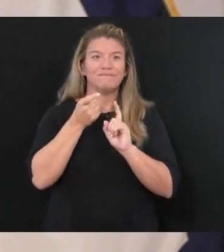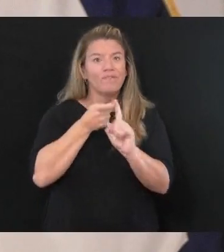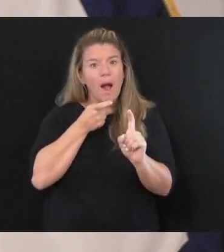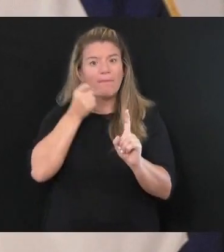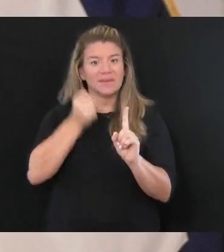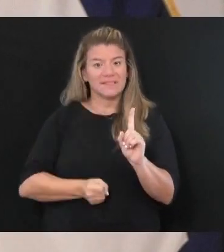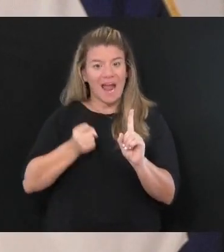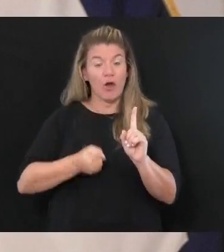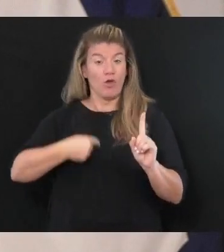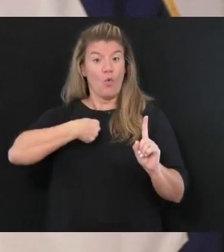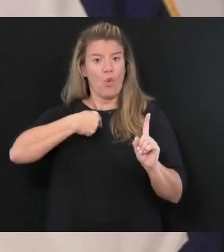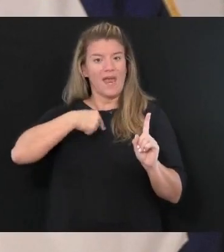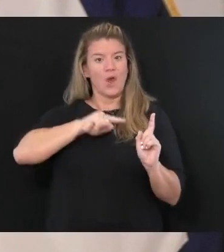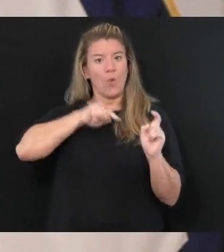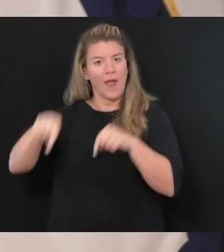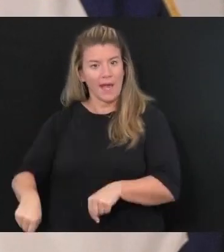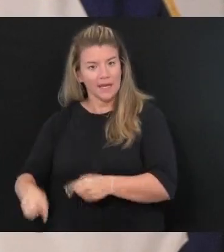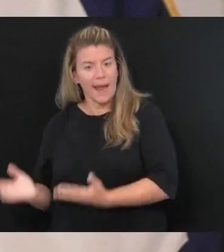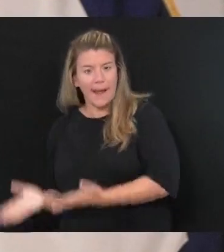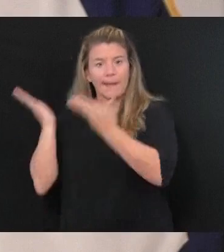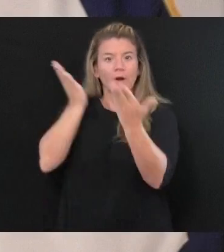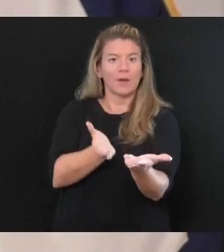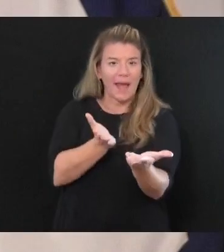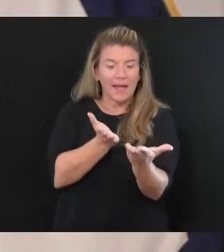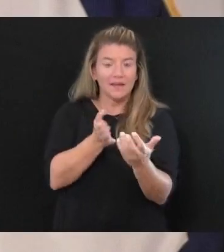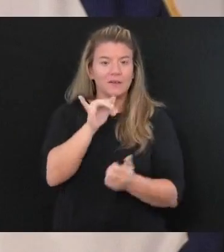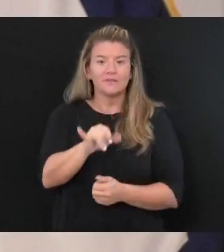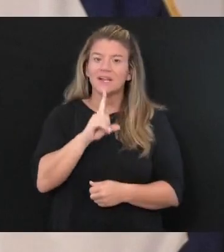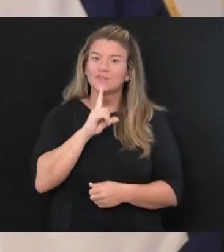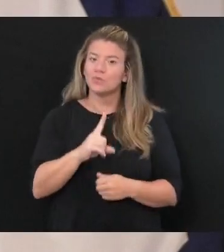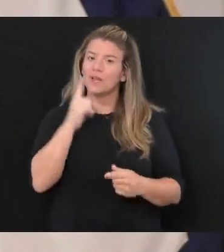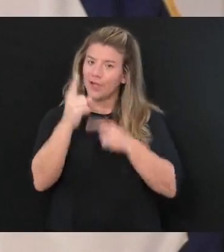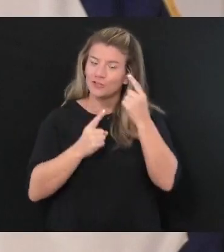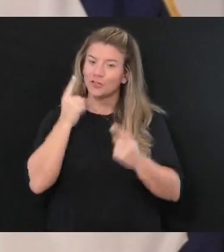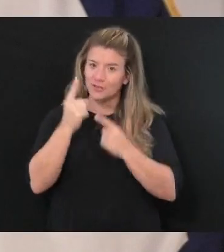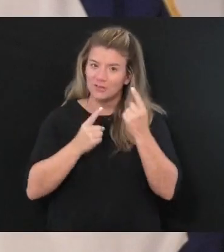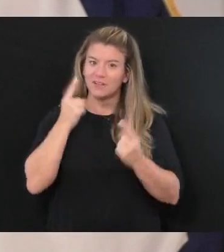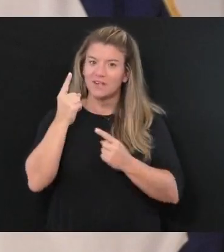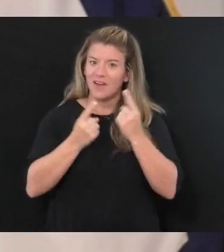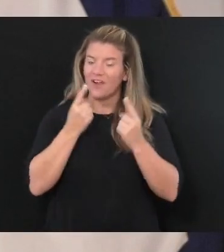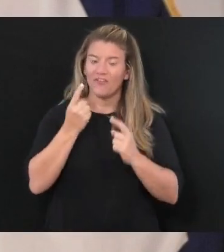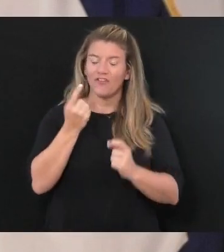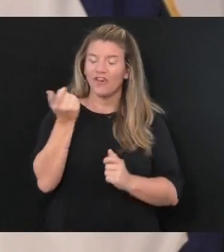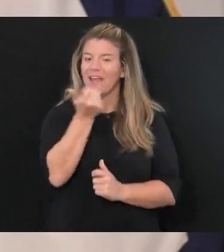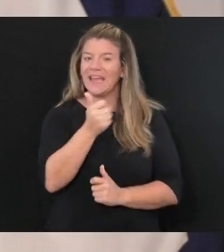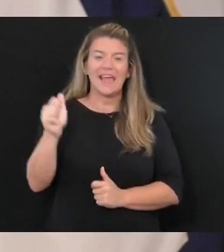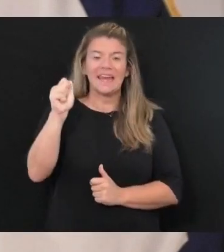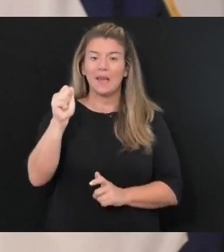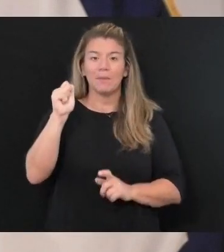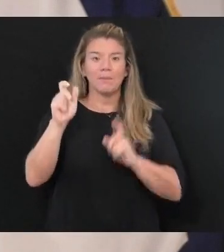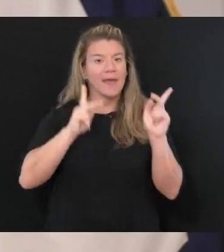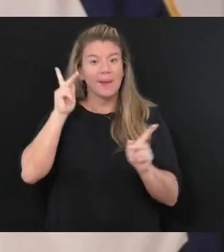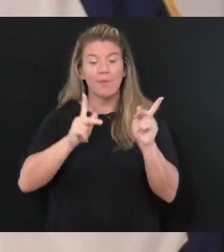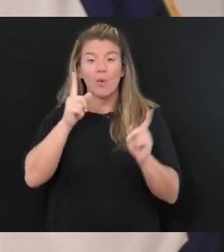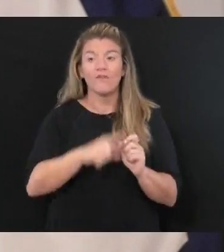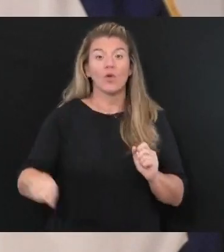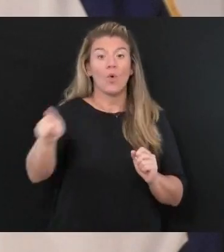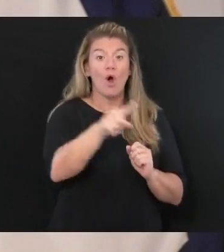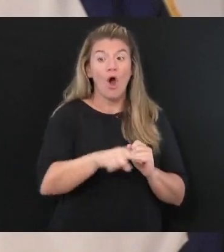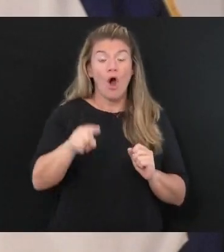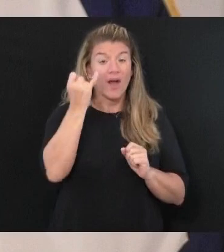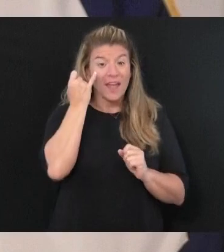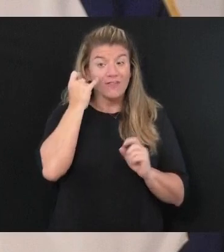so that's a real concern, and it's a real concern for any of y'all that are going, especially to